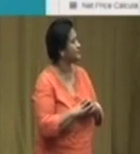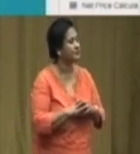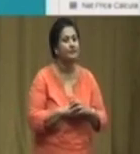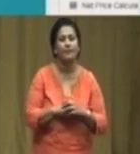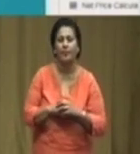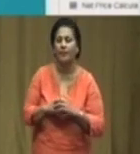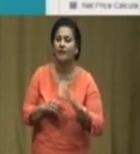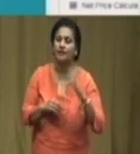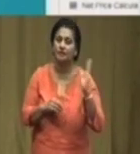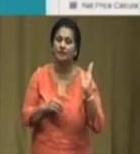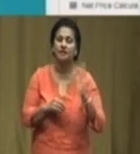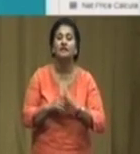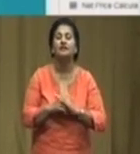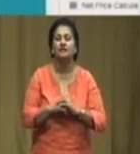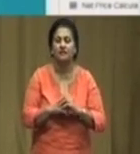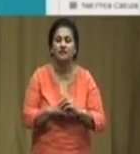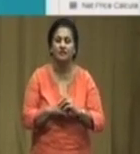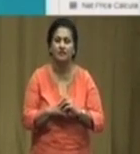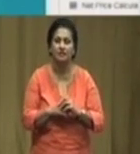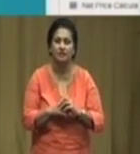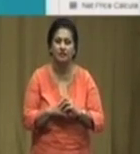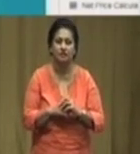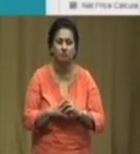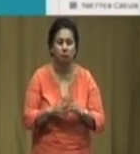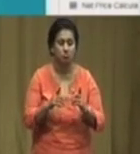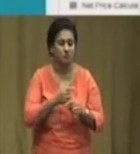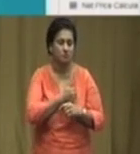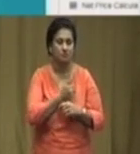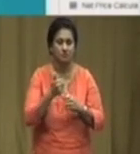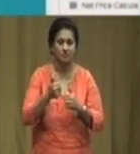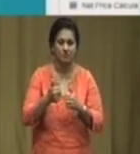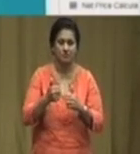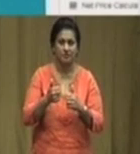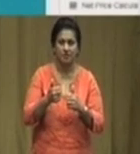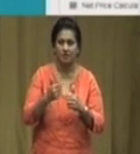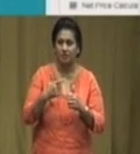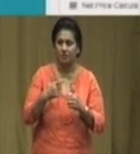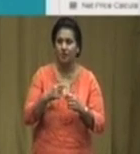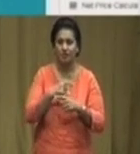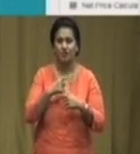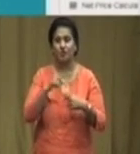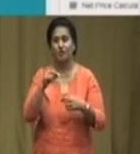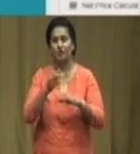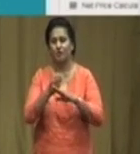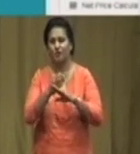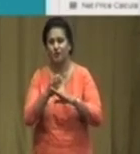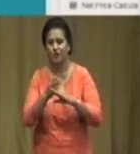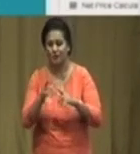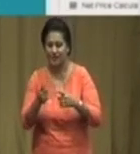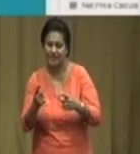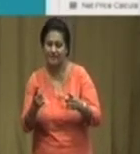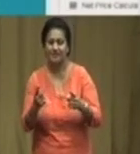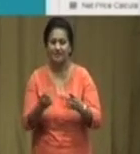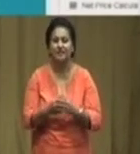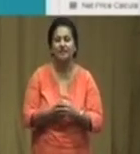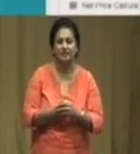cat. And it's one of those things that it's actually a good thing because it's made us do stuff that we all needed to do